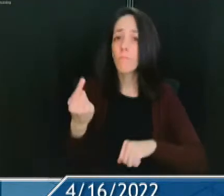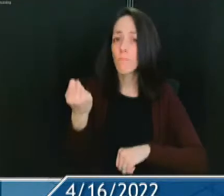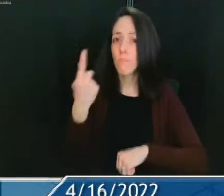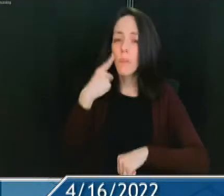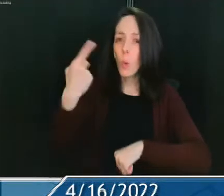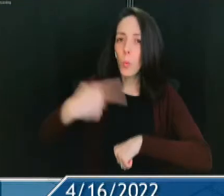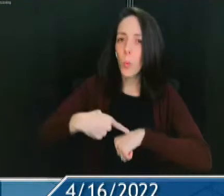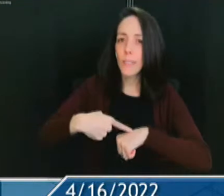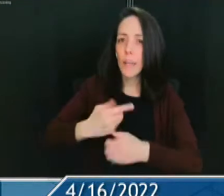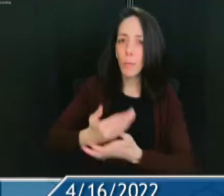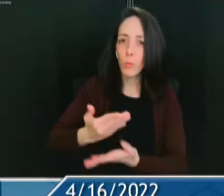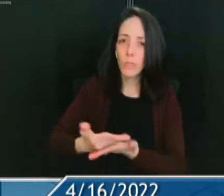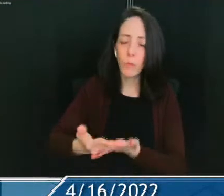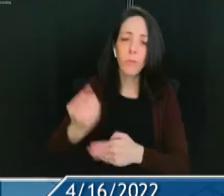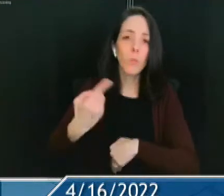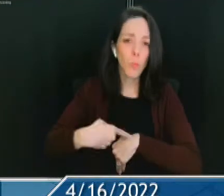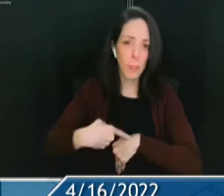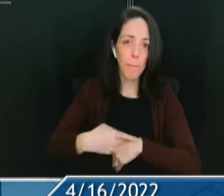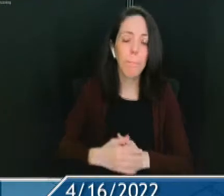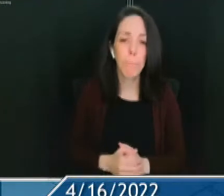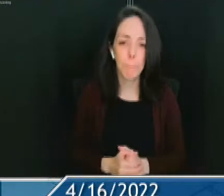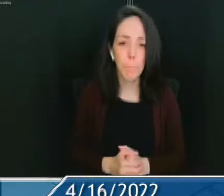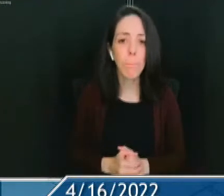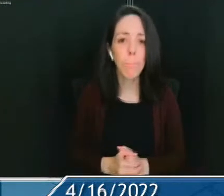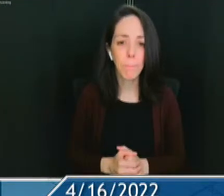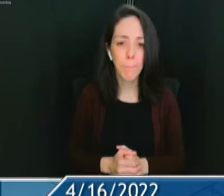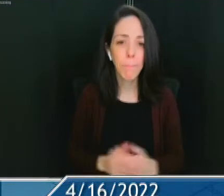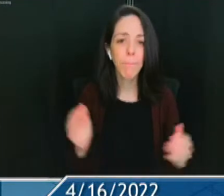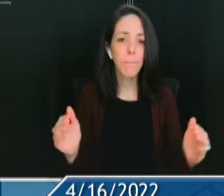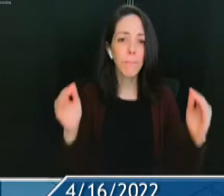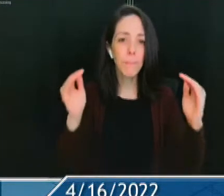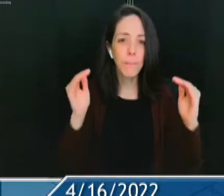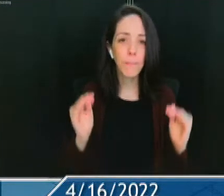at one-time expenditures there. Next slide, please.